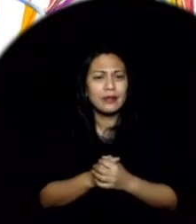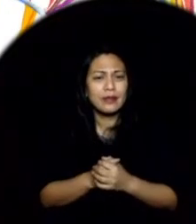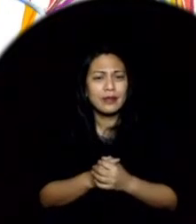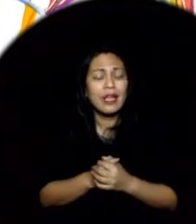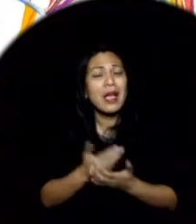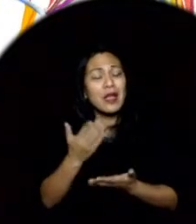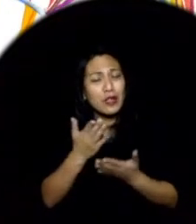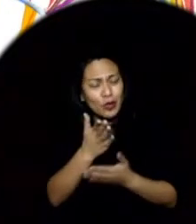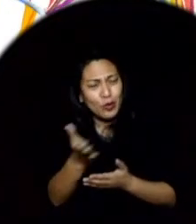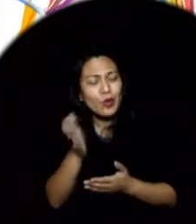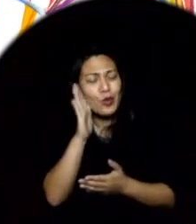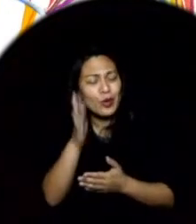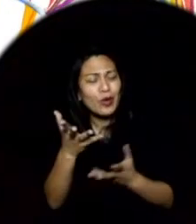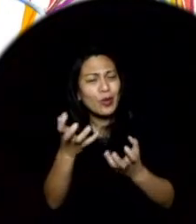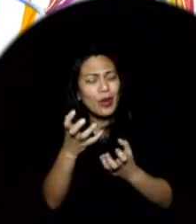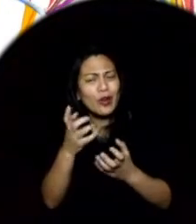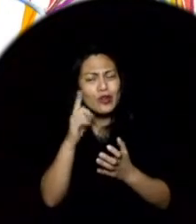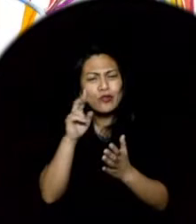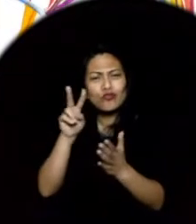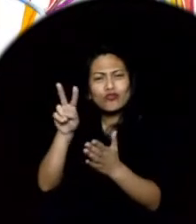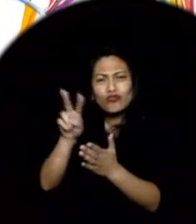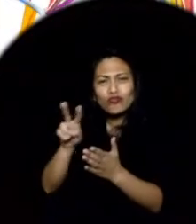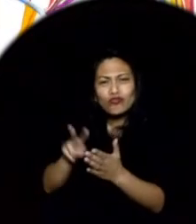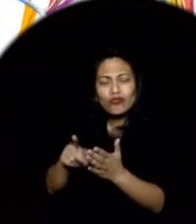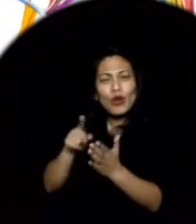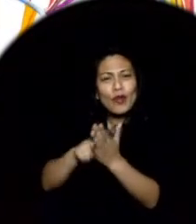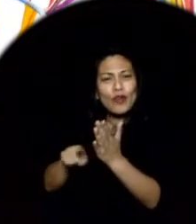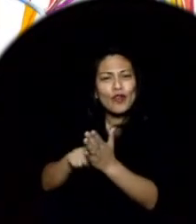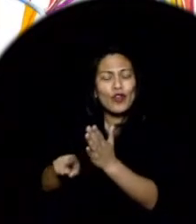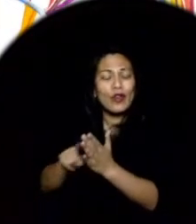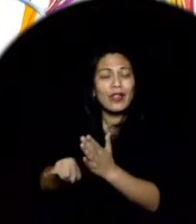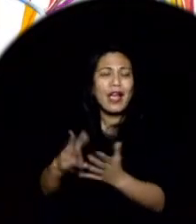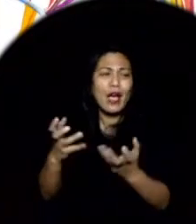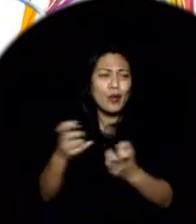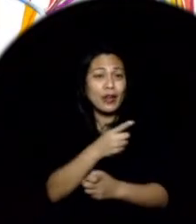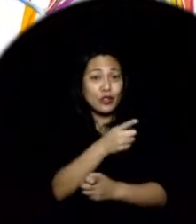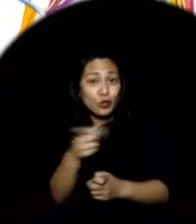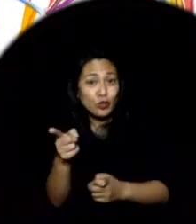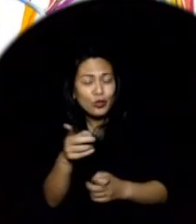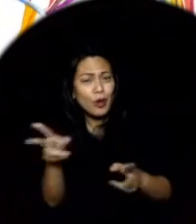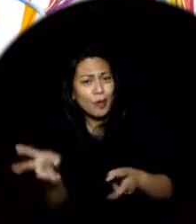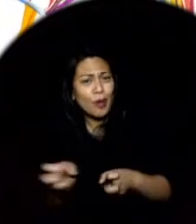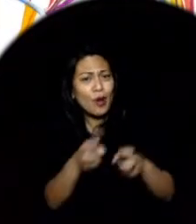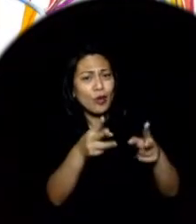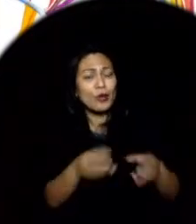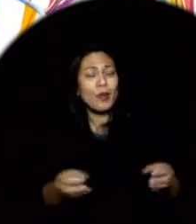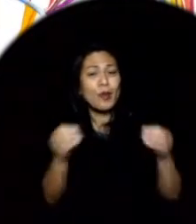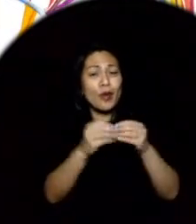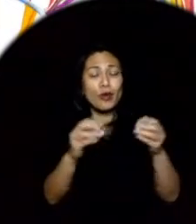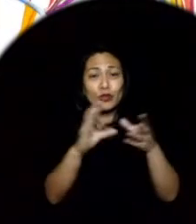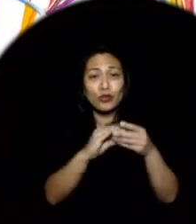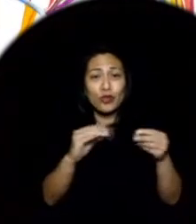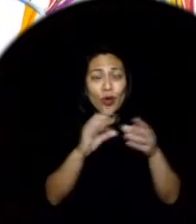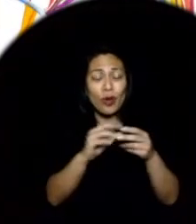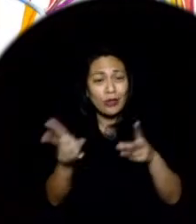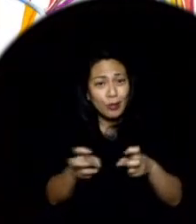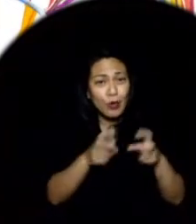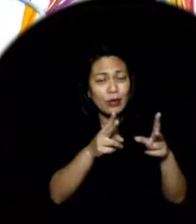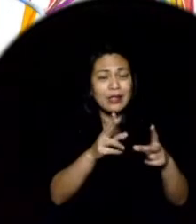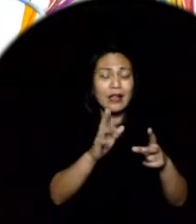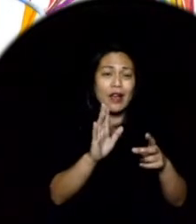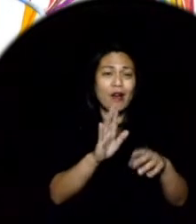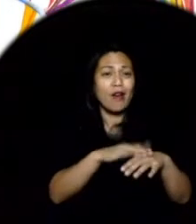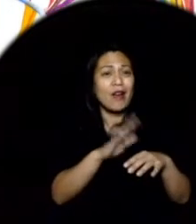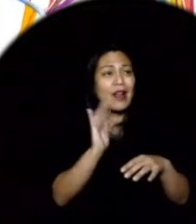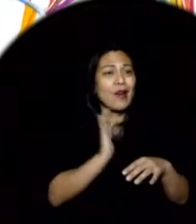tips. You will want to refer to them because we'd love to see you post your historical fiction, mysteries, or thrillers to